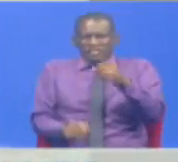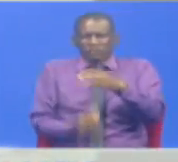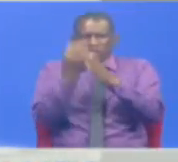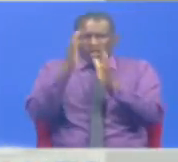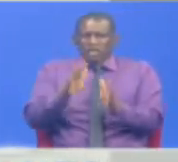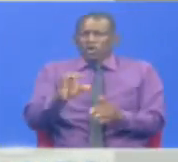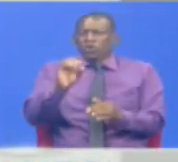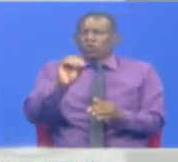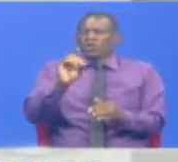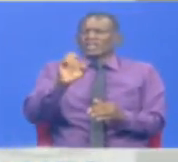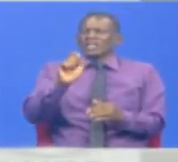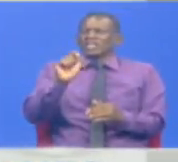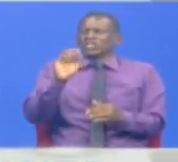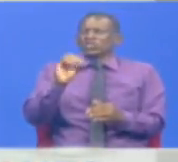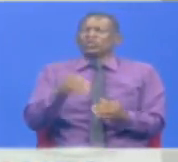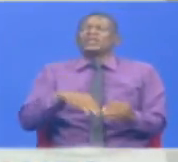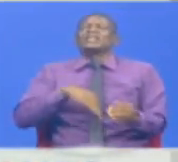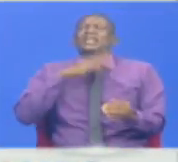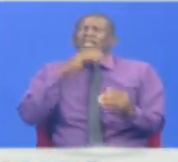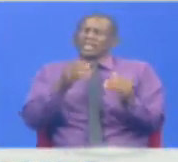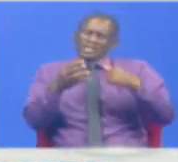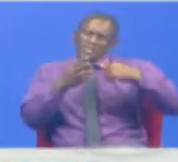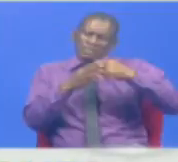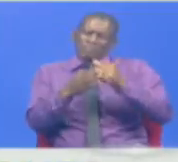Ondetu, died on September